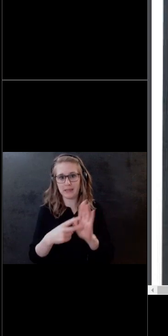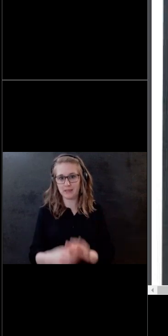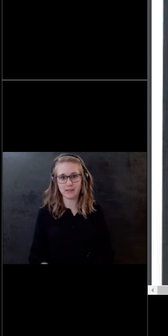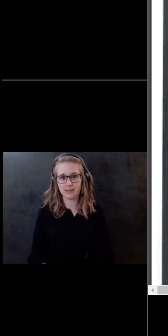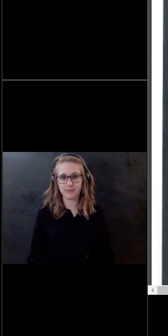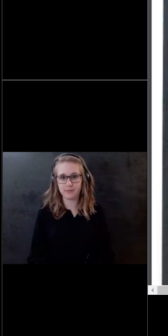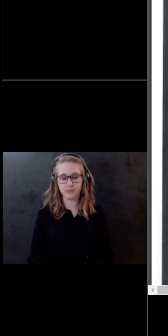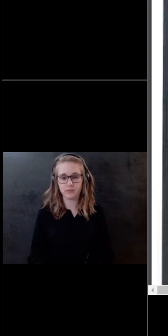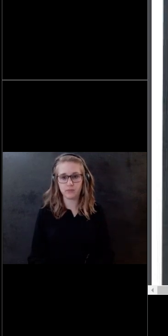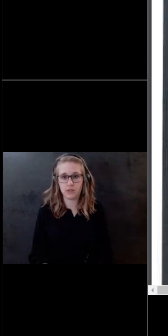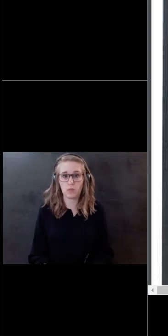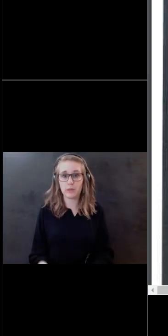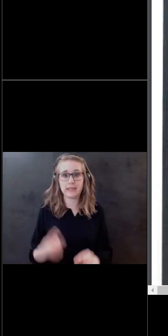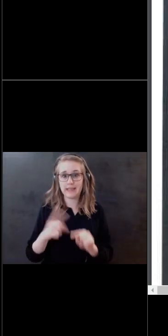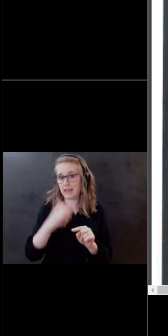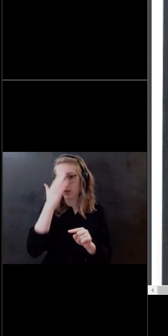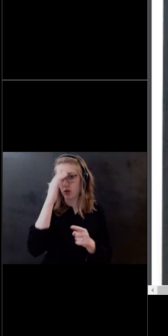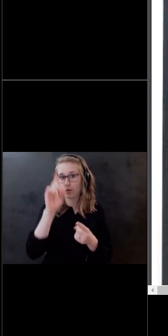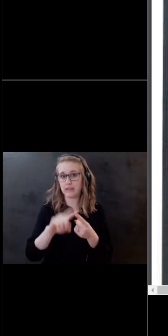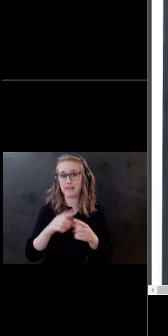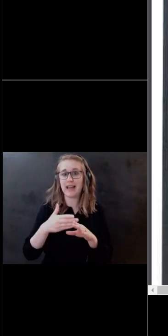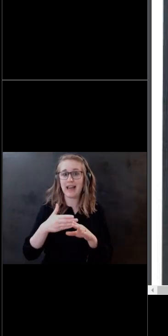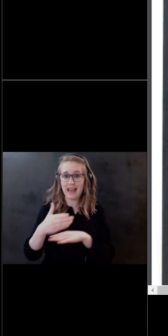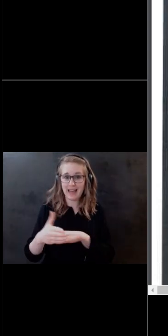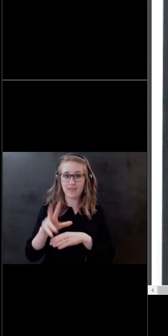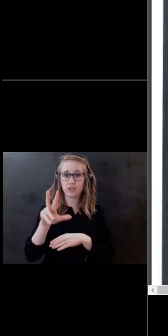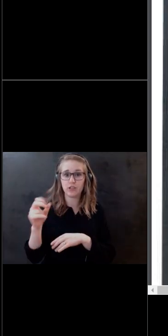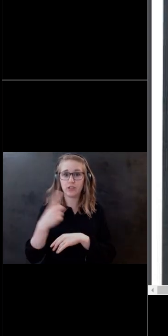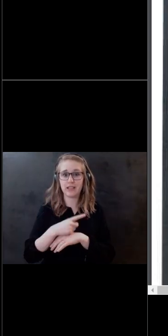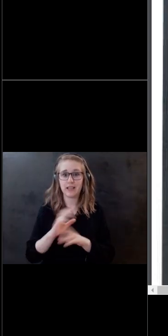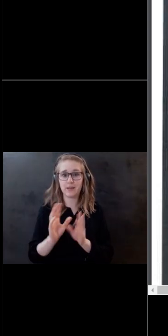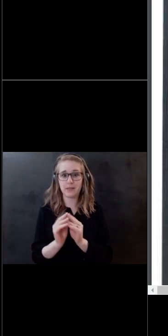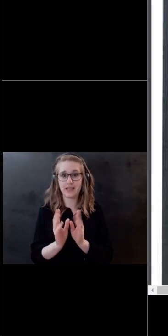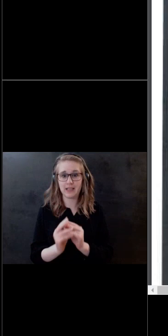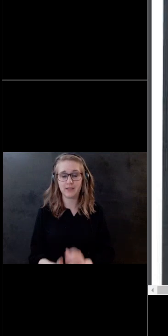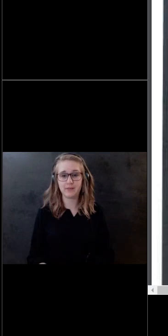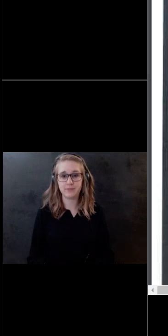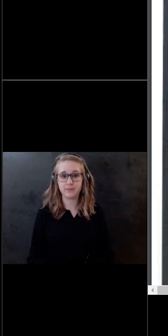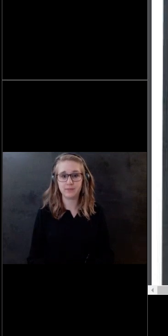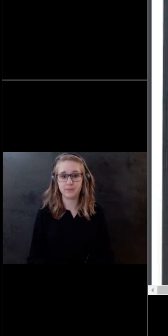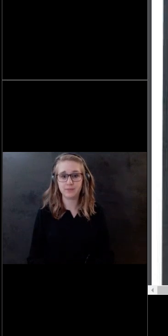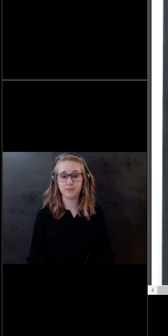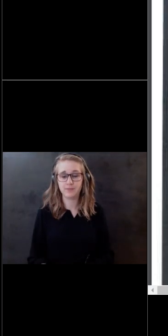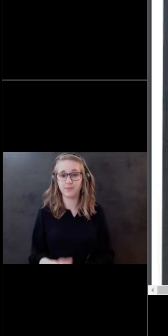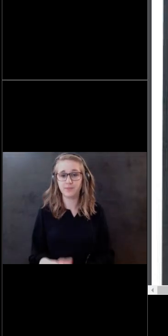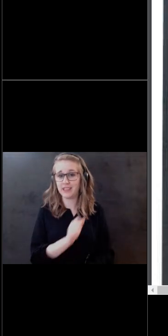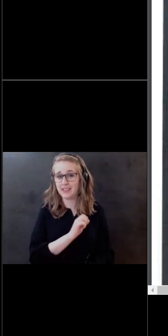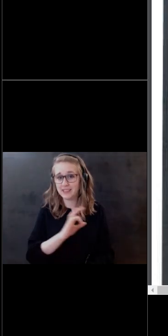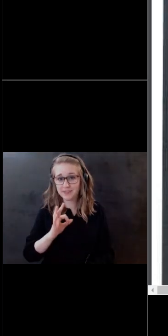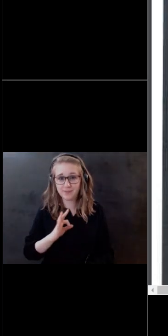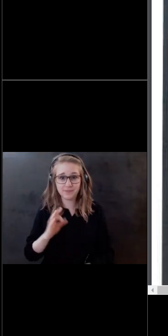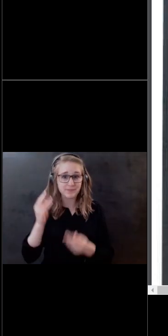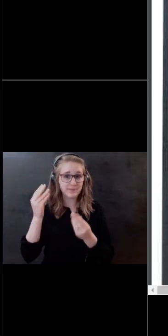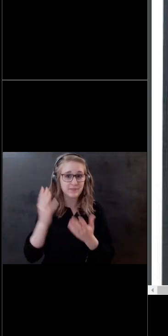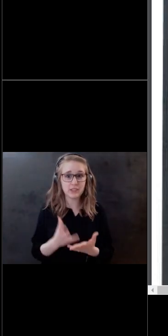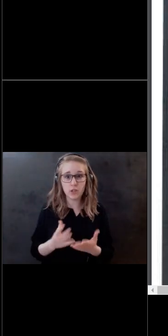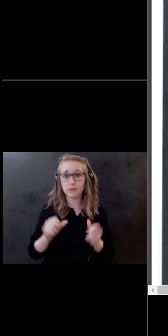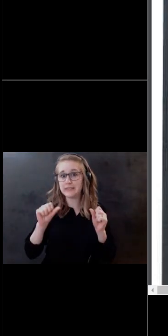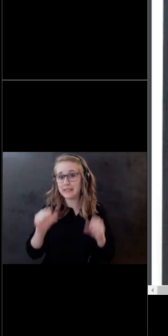we won't know what that means until after we've had a 30-day meeting. And staff has said, you know, we could do this, or